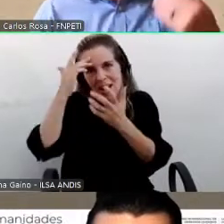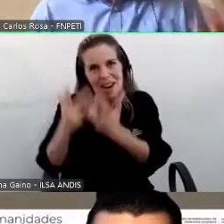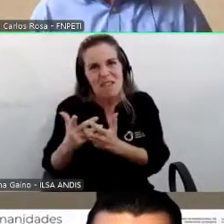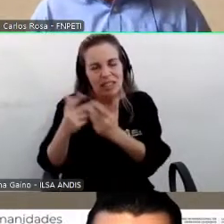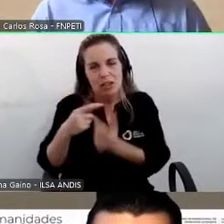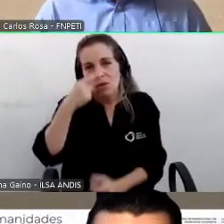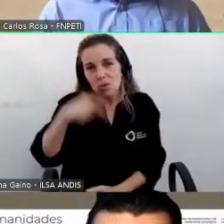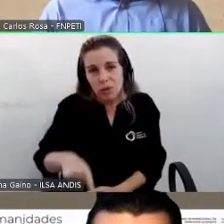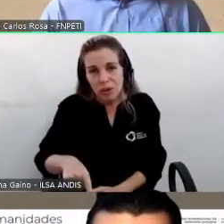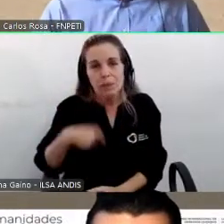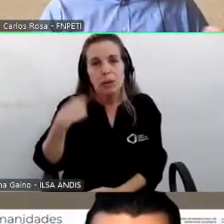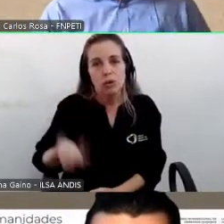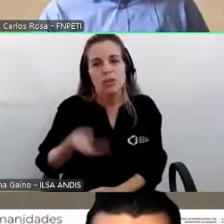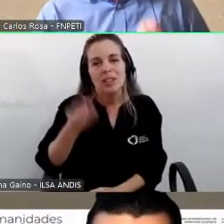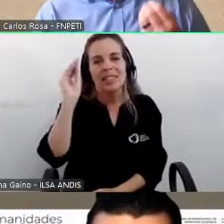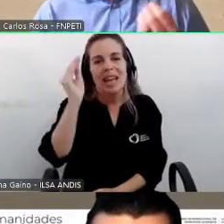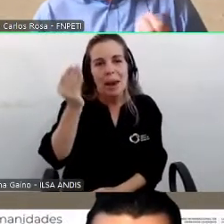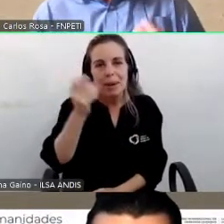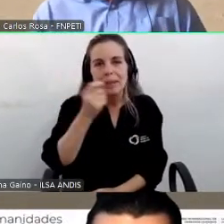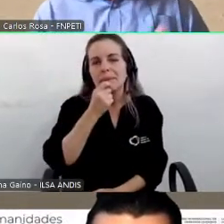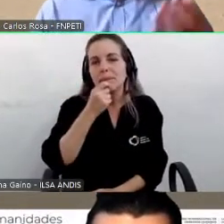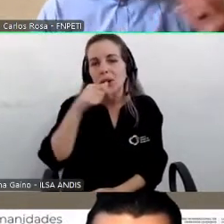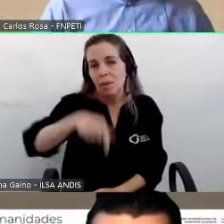final reflection,